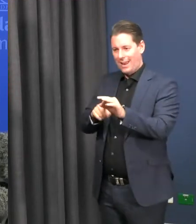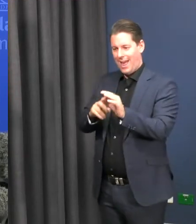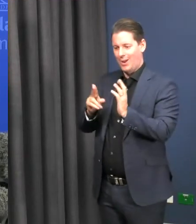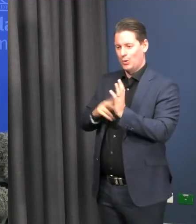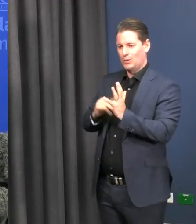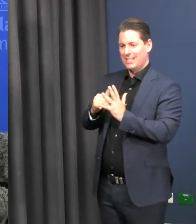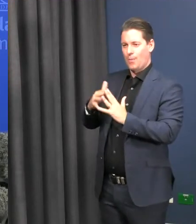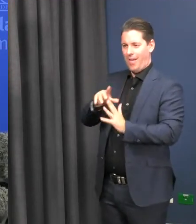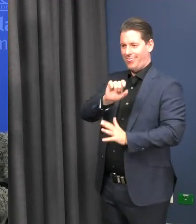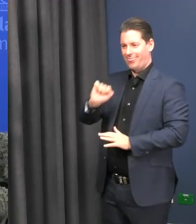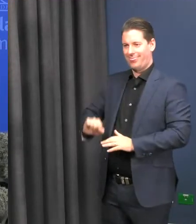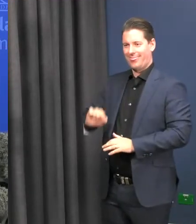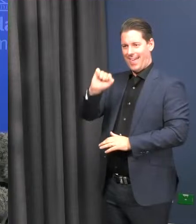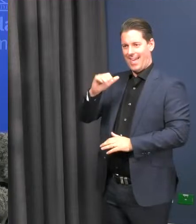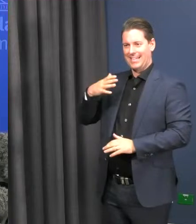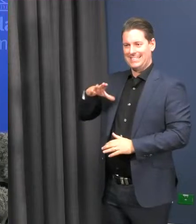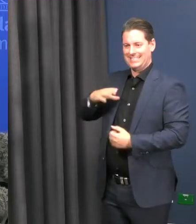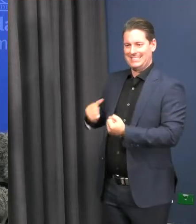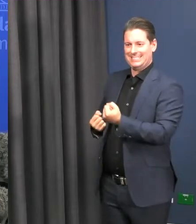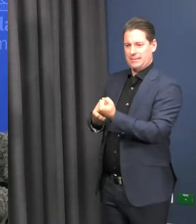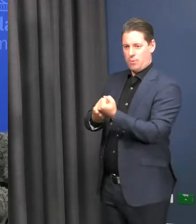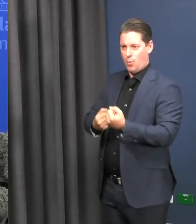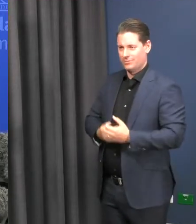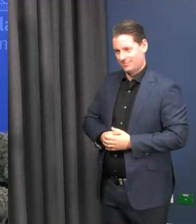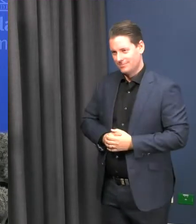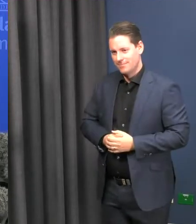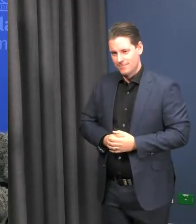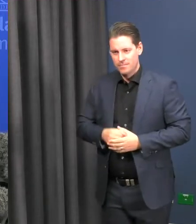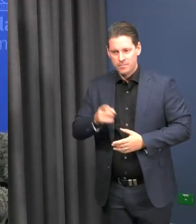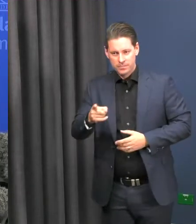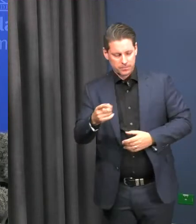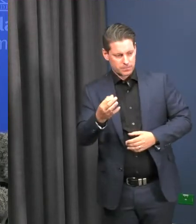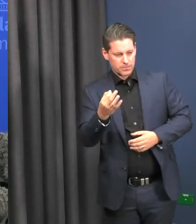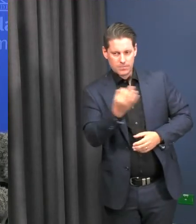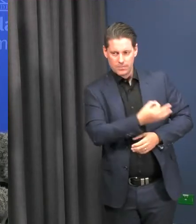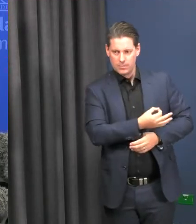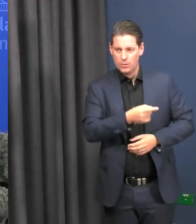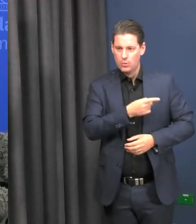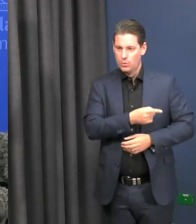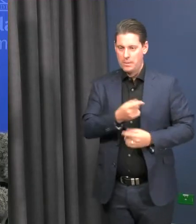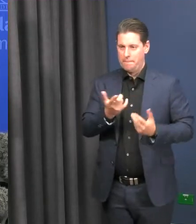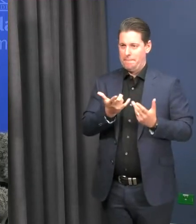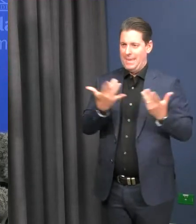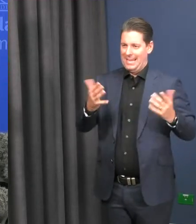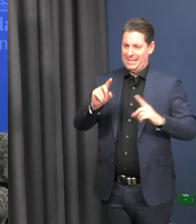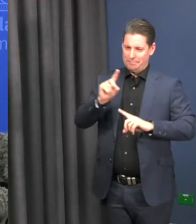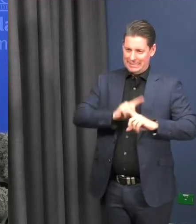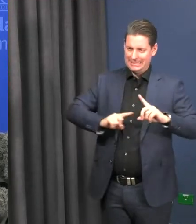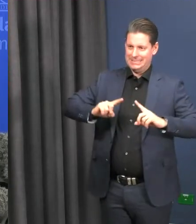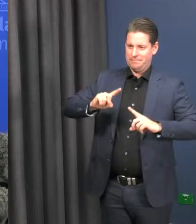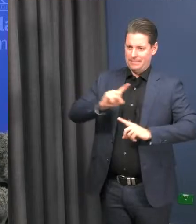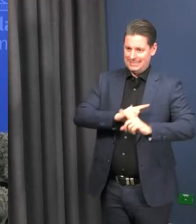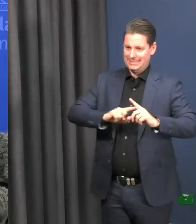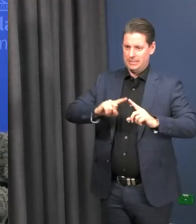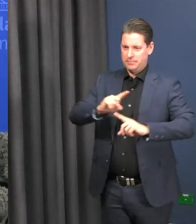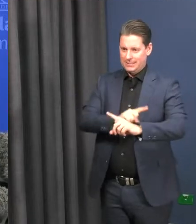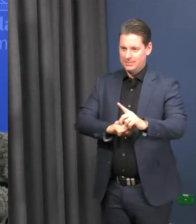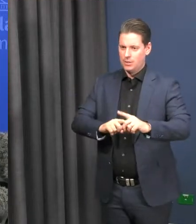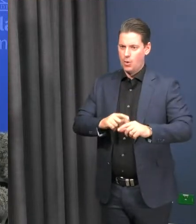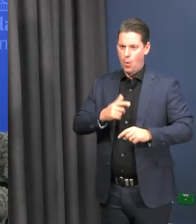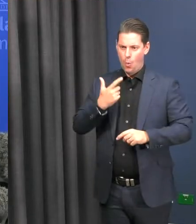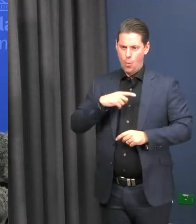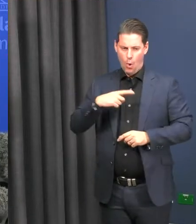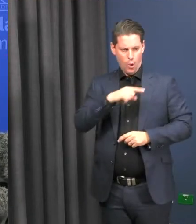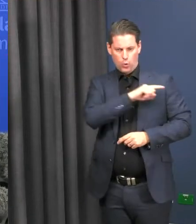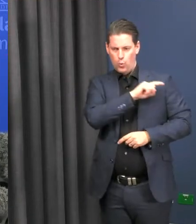live in northern New South Wales. Last two guys, we have to get them going. You've obviously had a number of meetings this morning. What was behind the decision to come